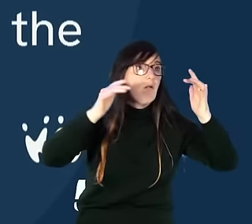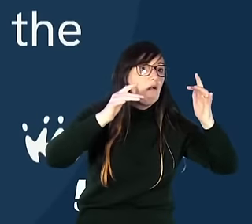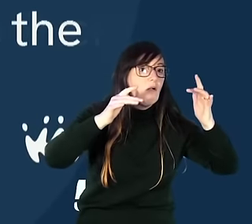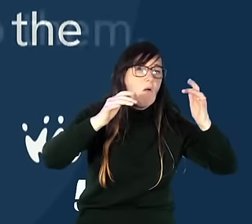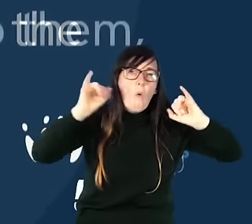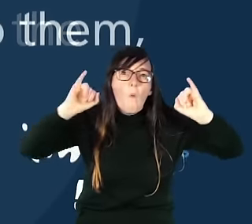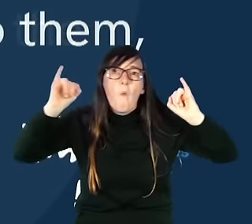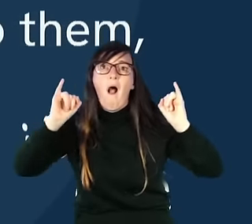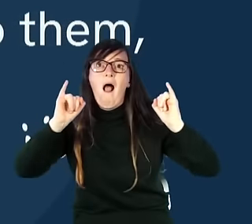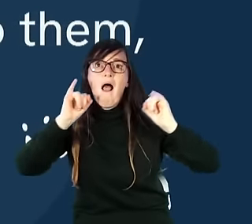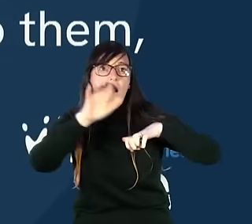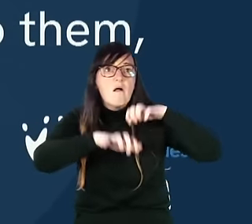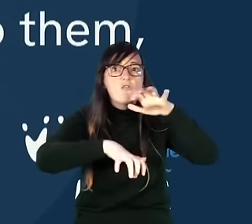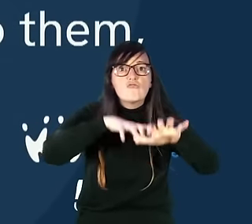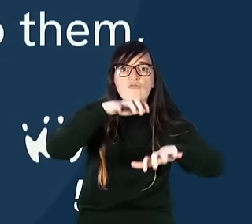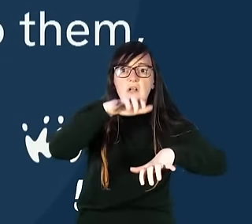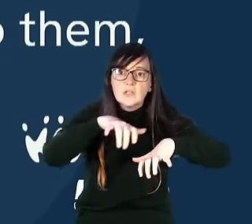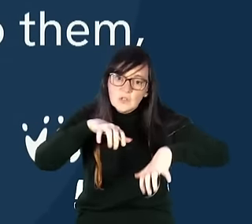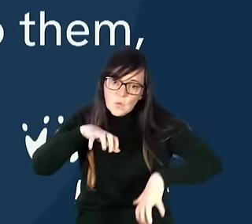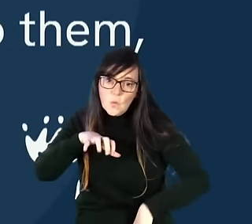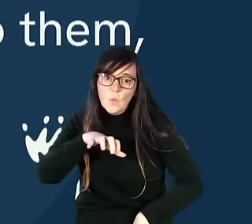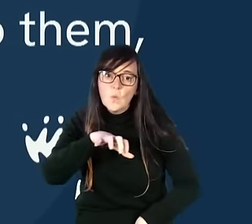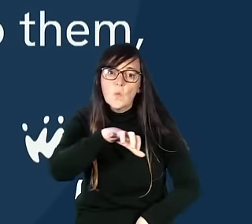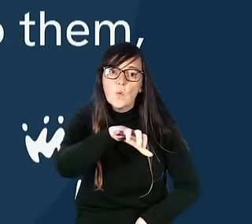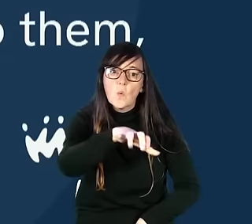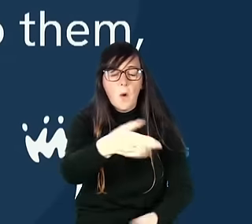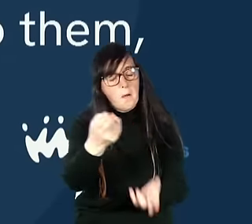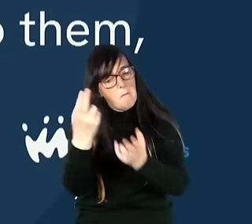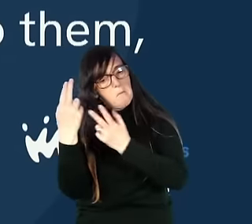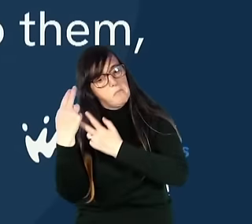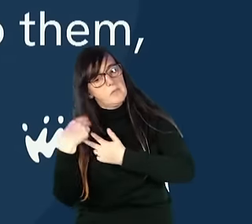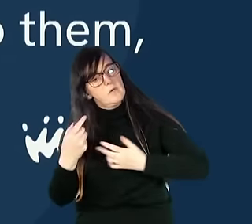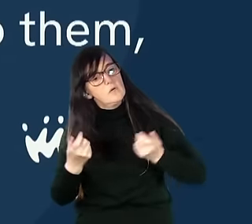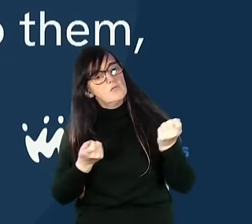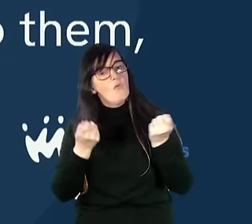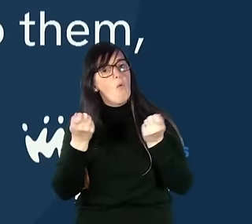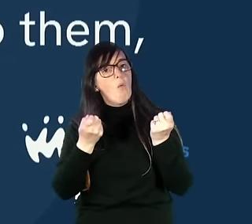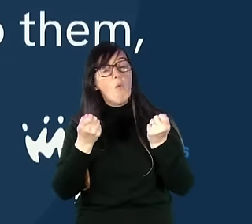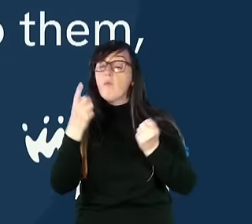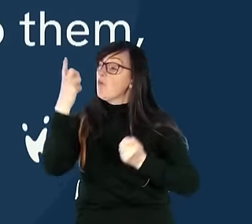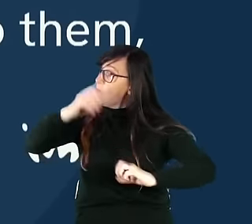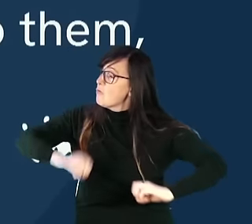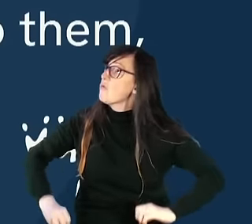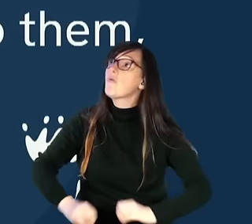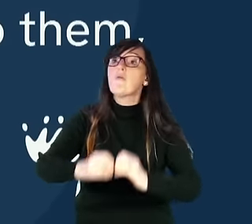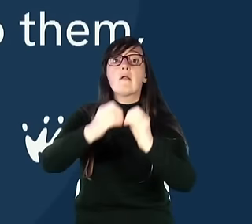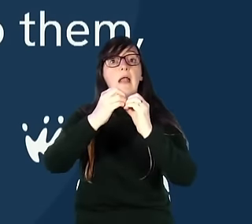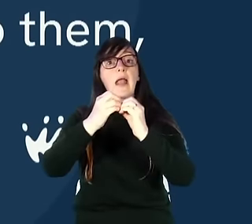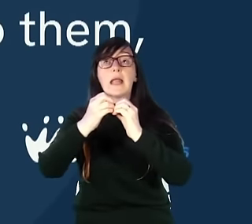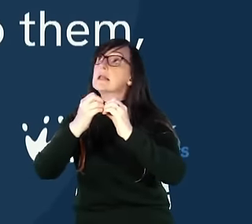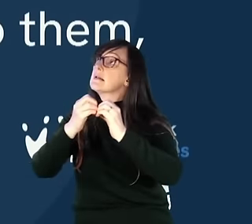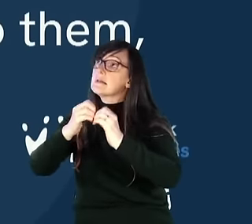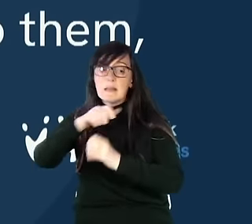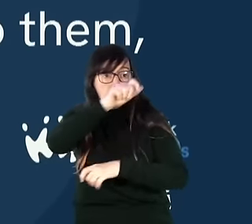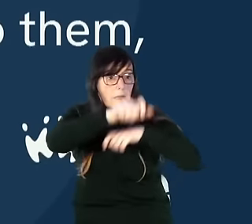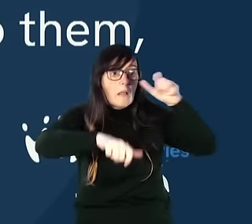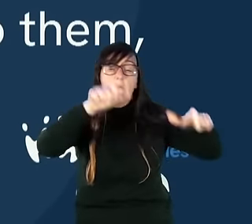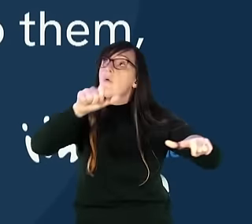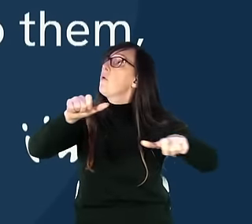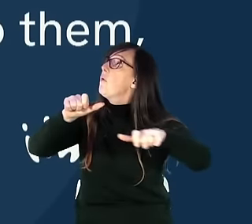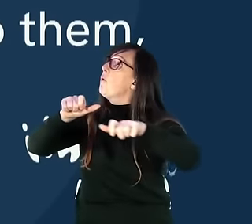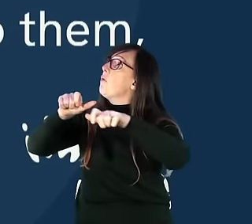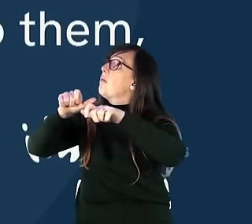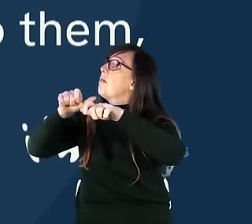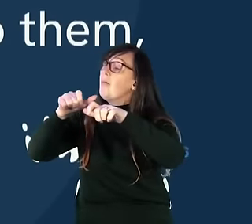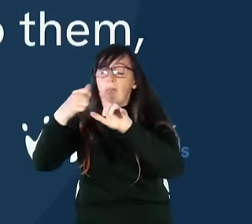and over all the creatures that move along the ground. So God created mankind in his own image. In the image of